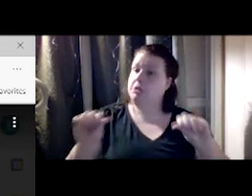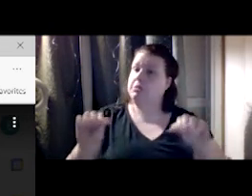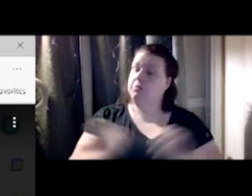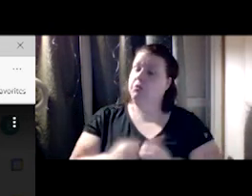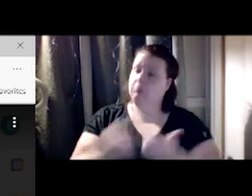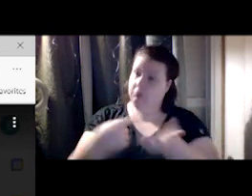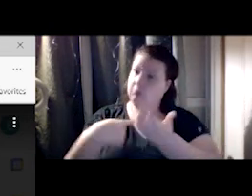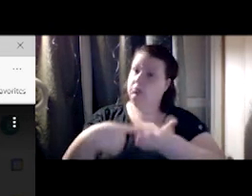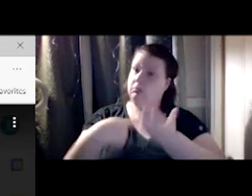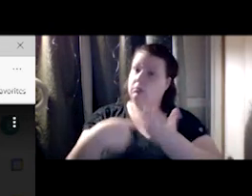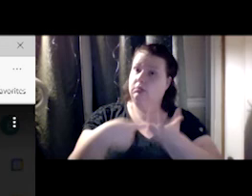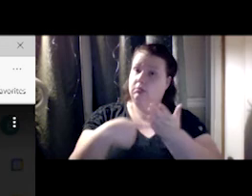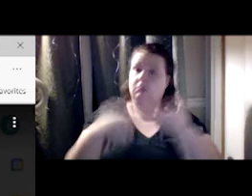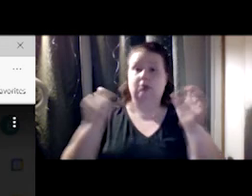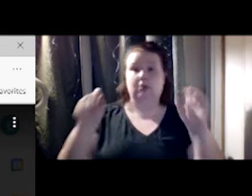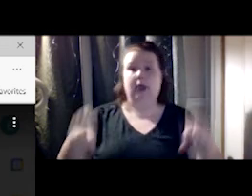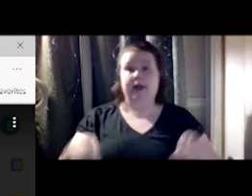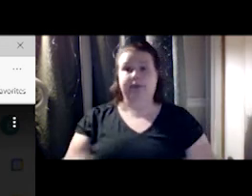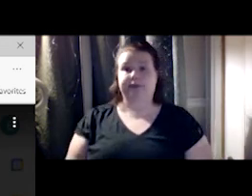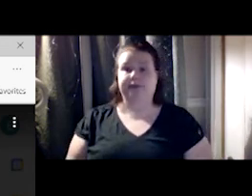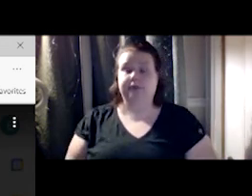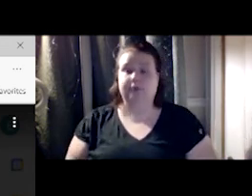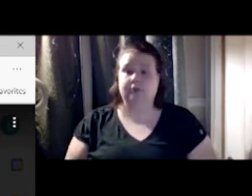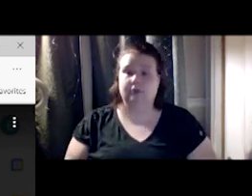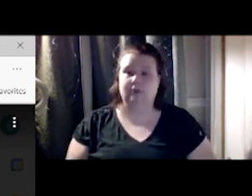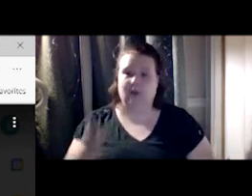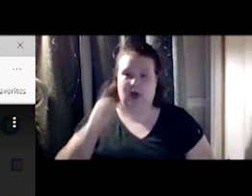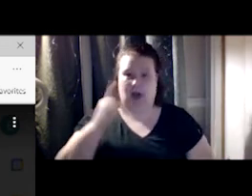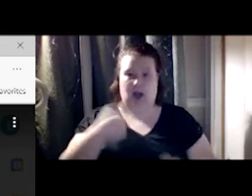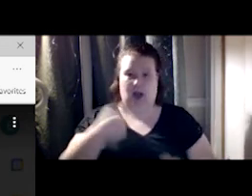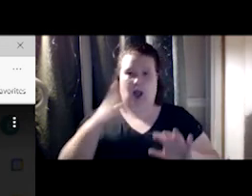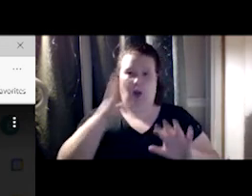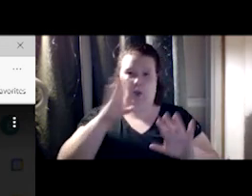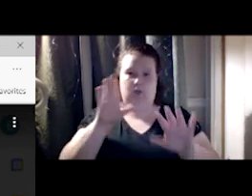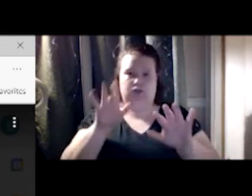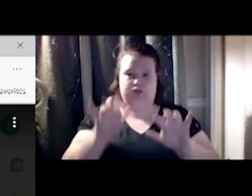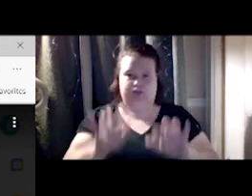that we can review and look at. So I'll make a note of that.